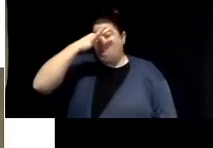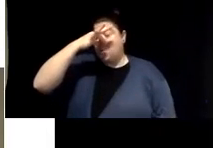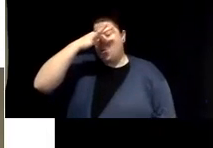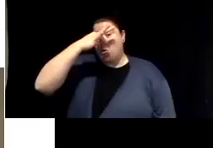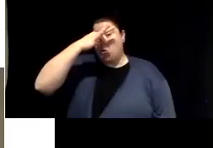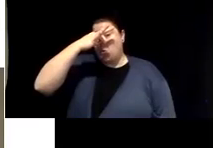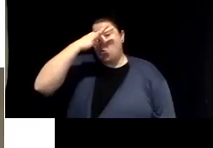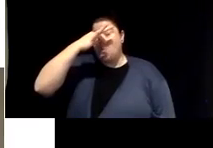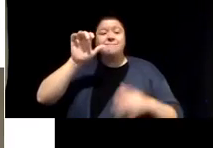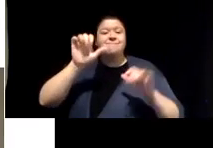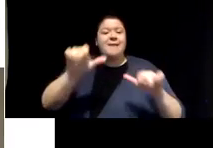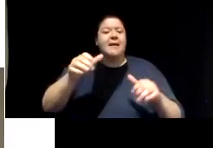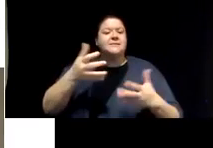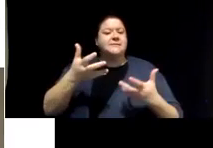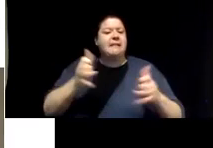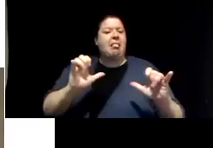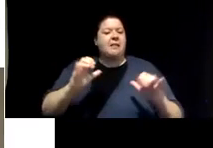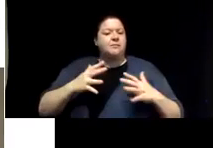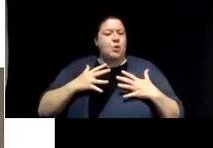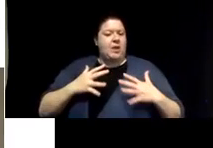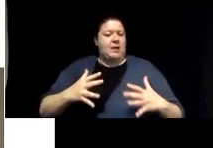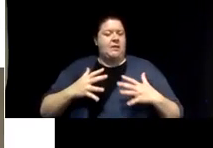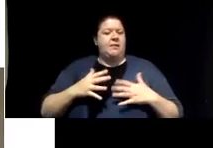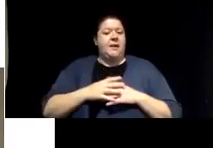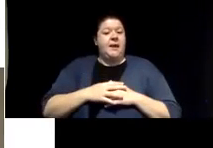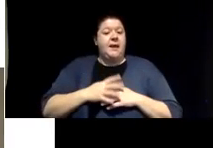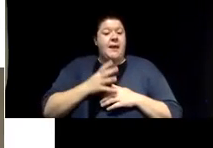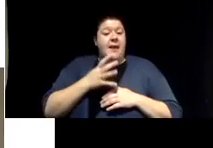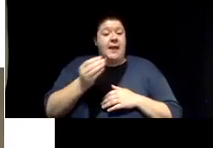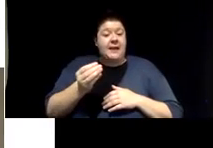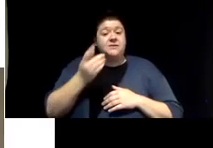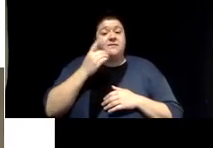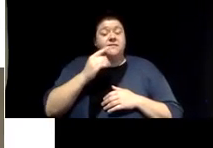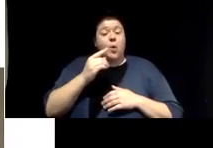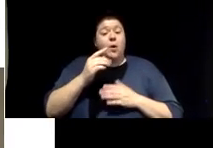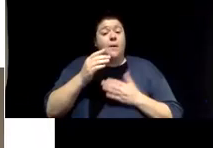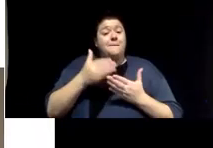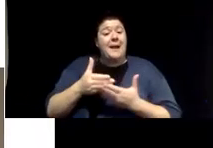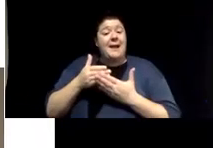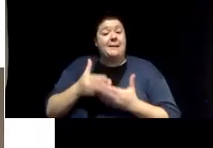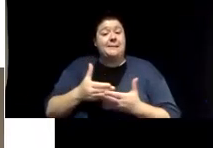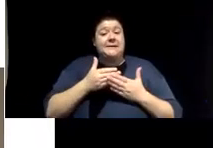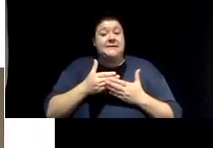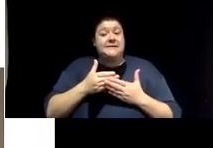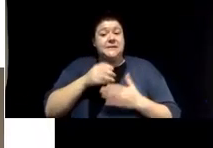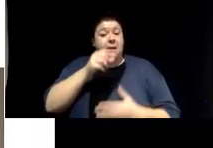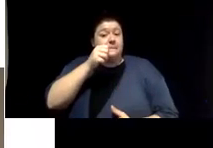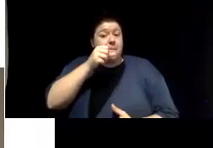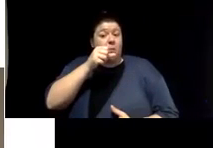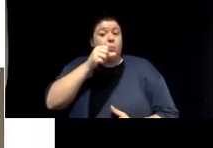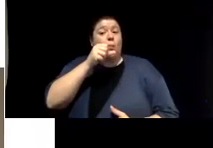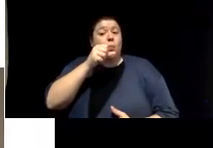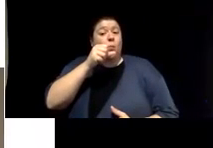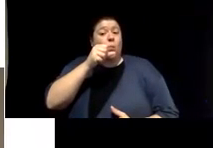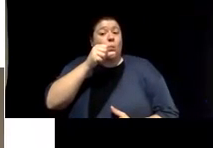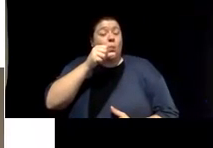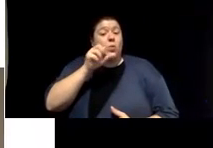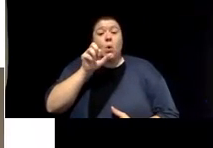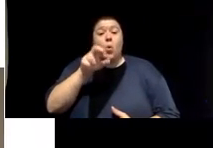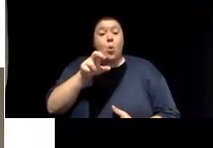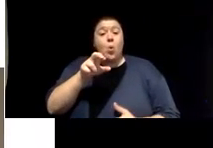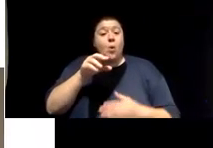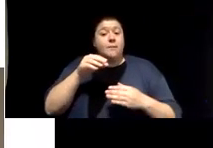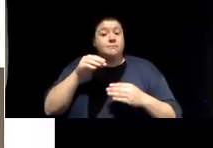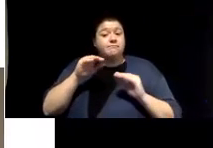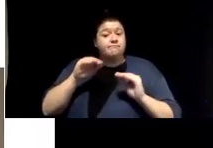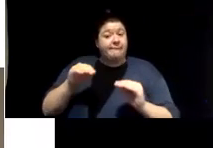through your mouth. Your mouth is also used for infants to suckle, and it's an instinct that